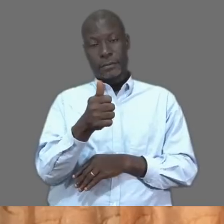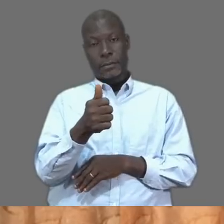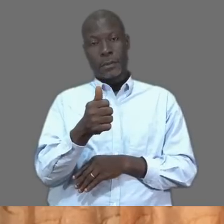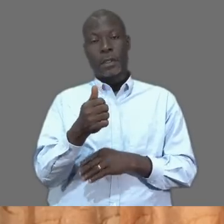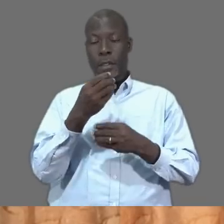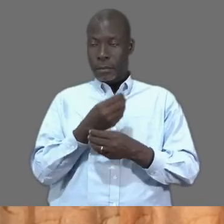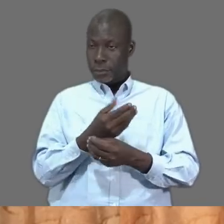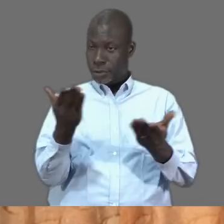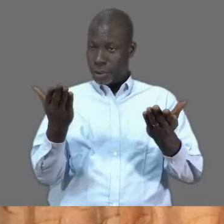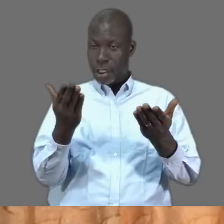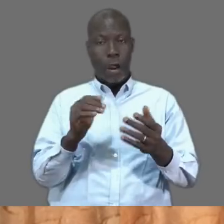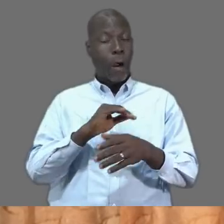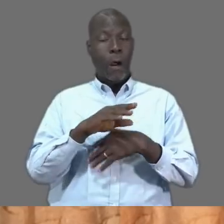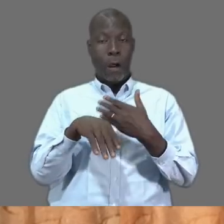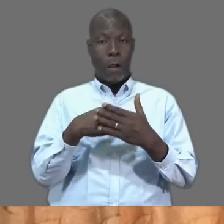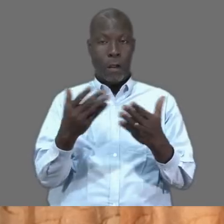de ma yanyina